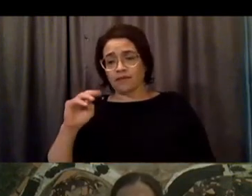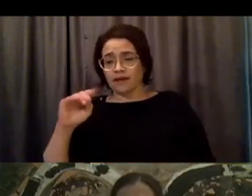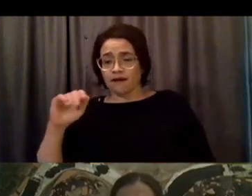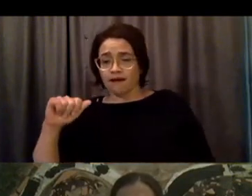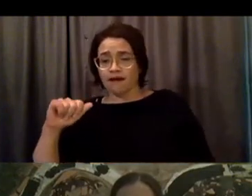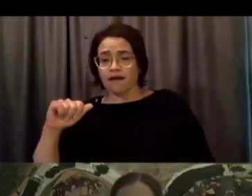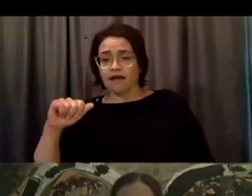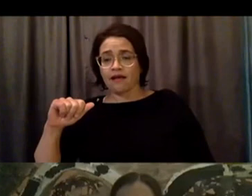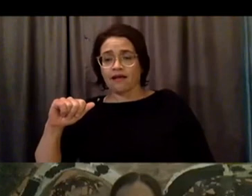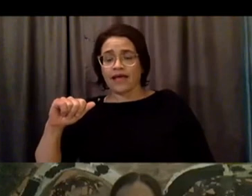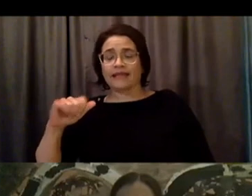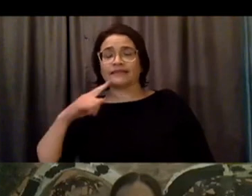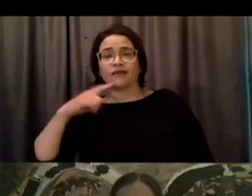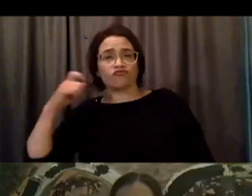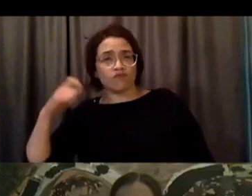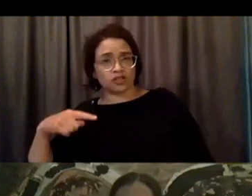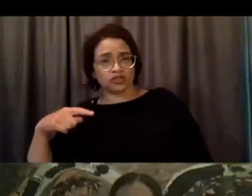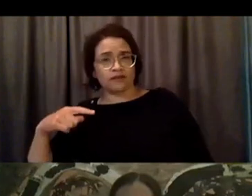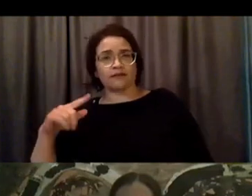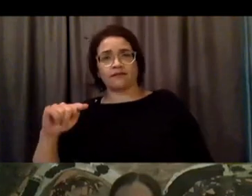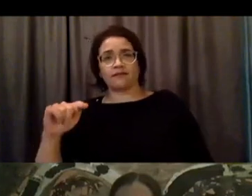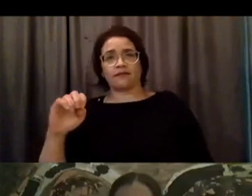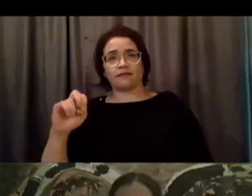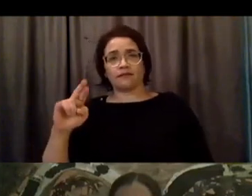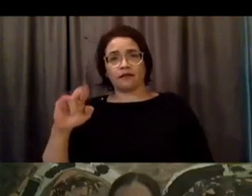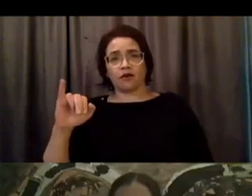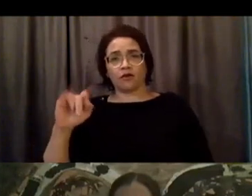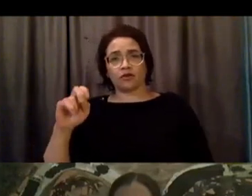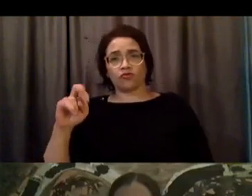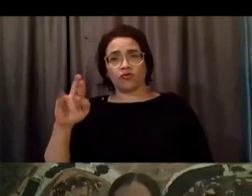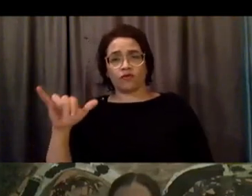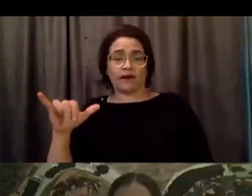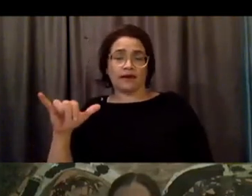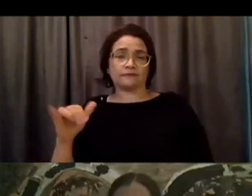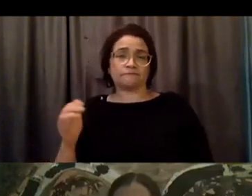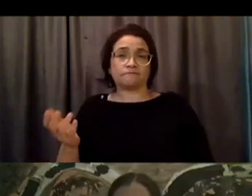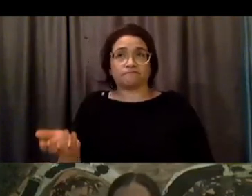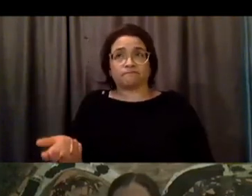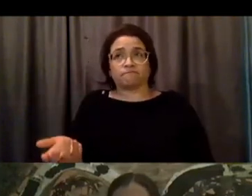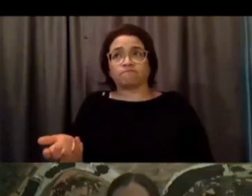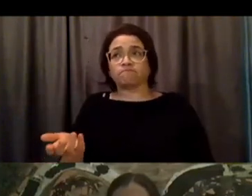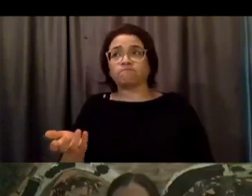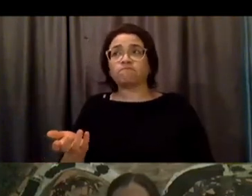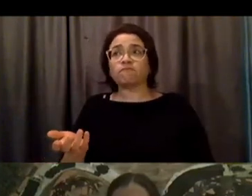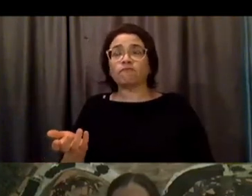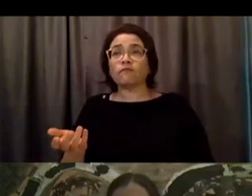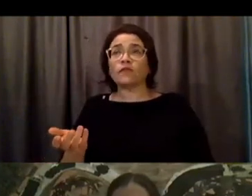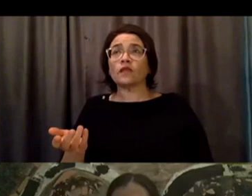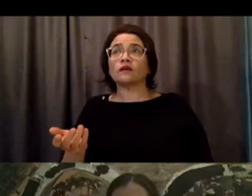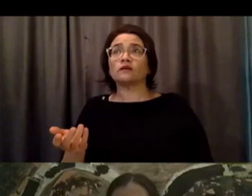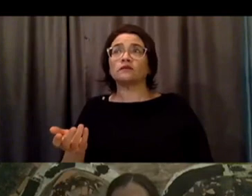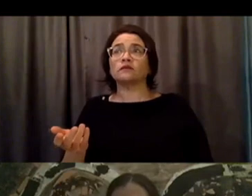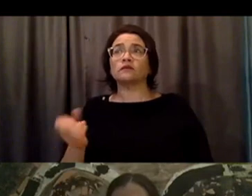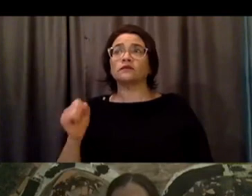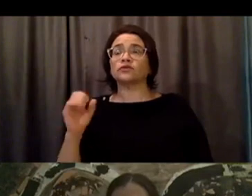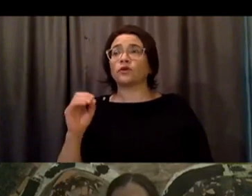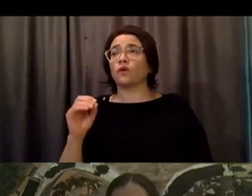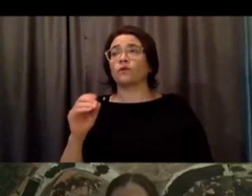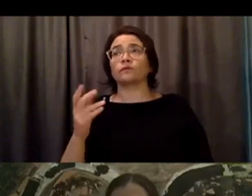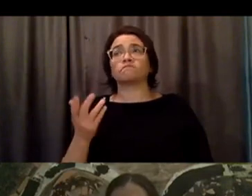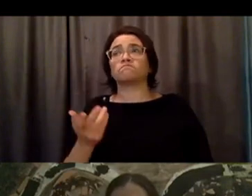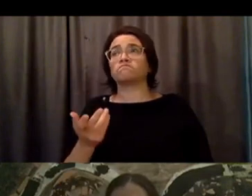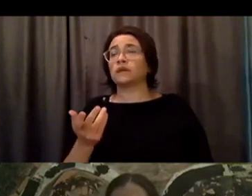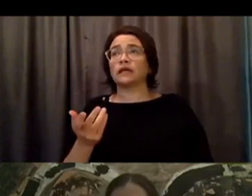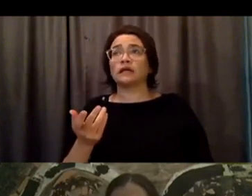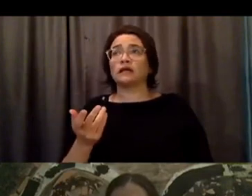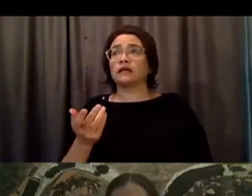Um, so, um, I, I would just say that, um, in, uh, in any case, in,